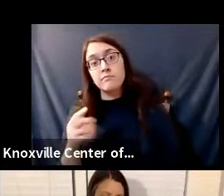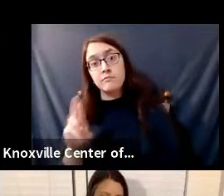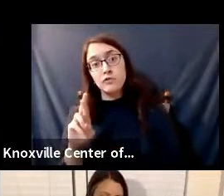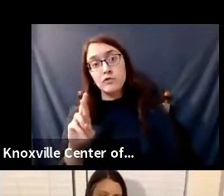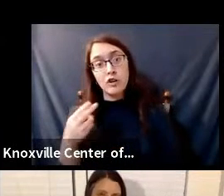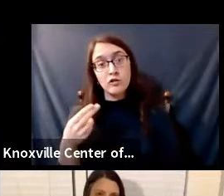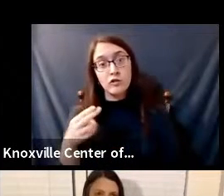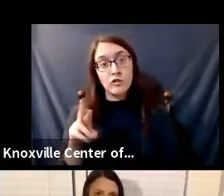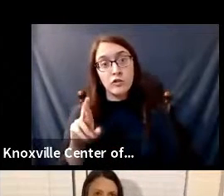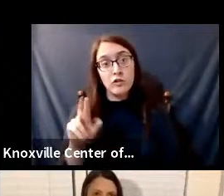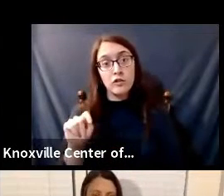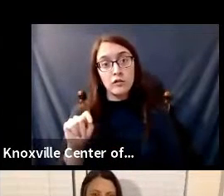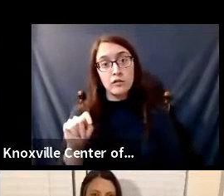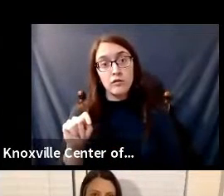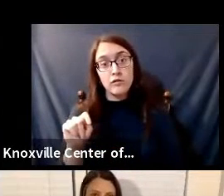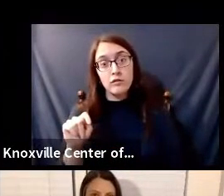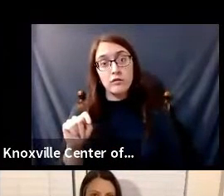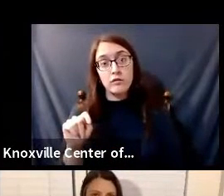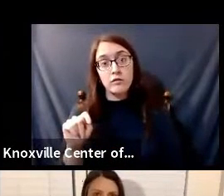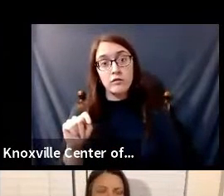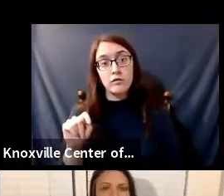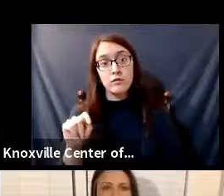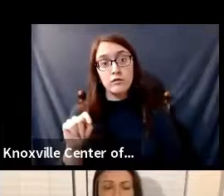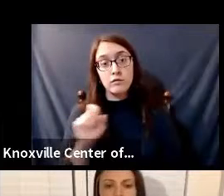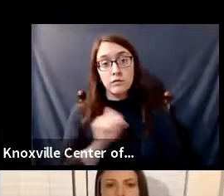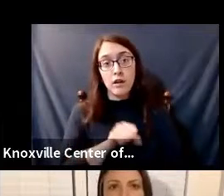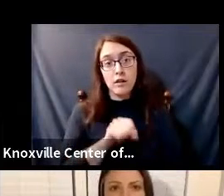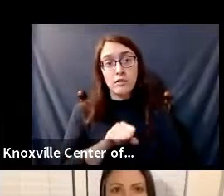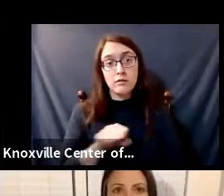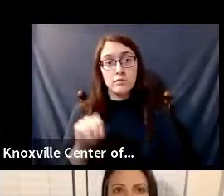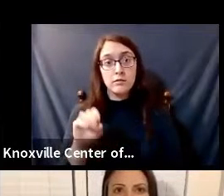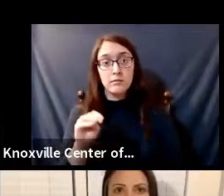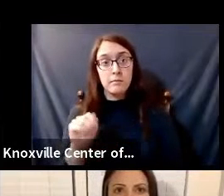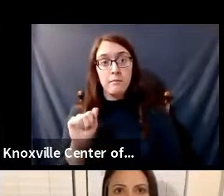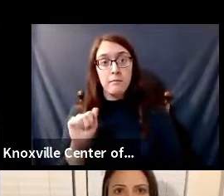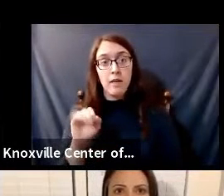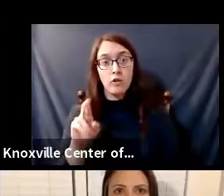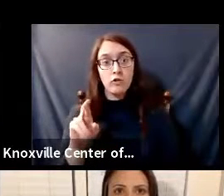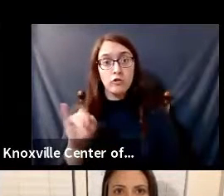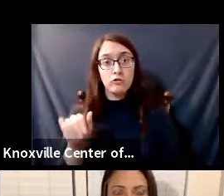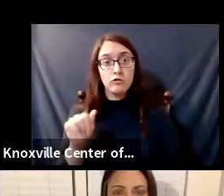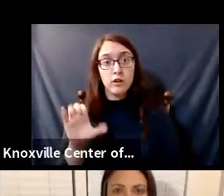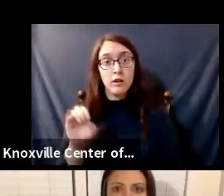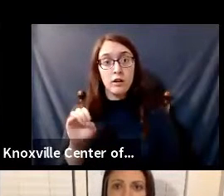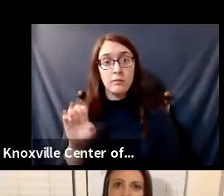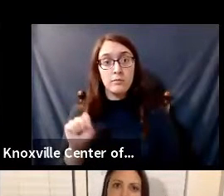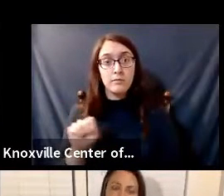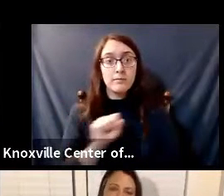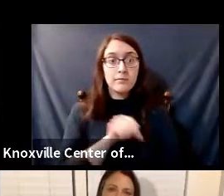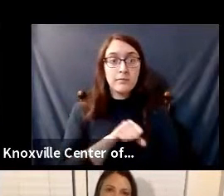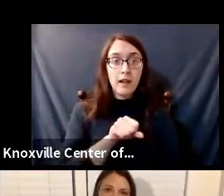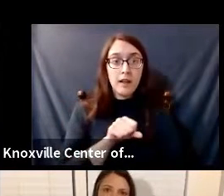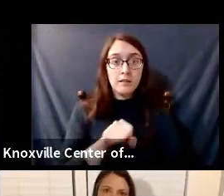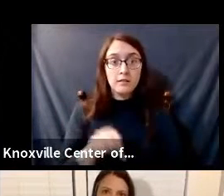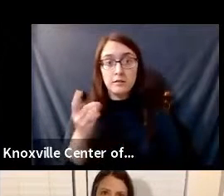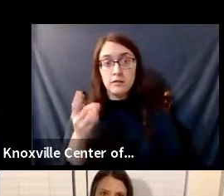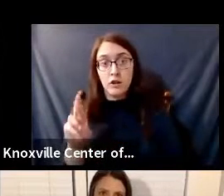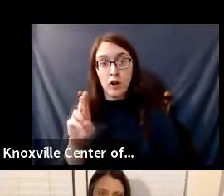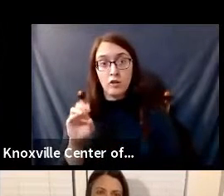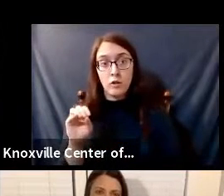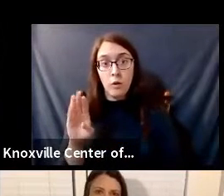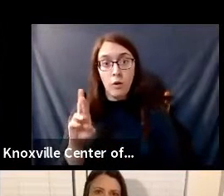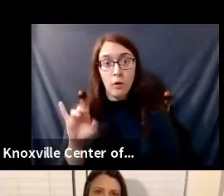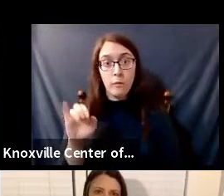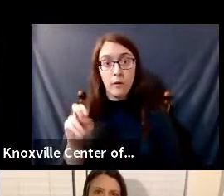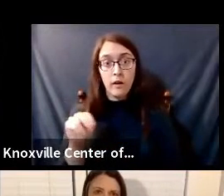Dr. Hurt, Yes. Mayor Jacobs, Yes. Dr. O'Brien,